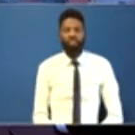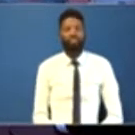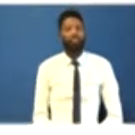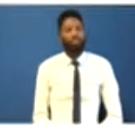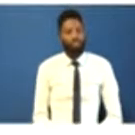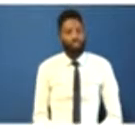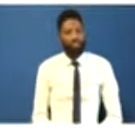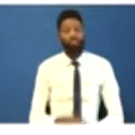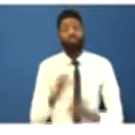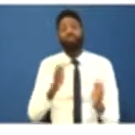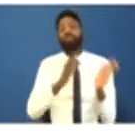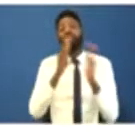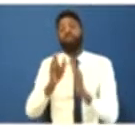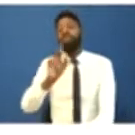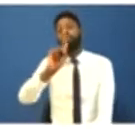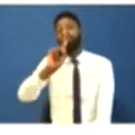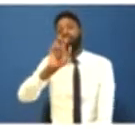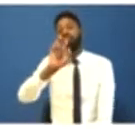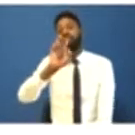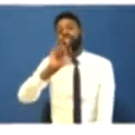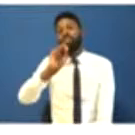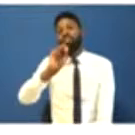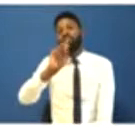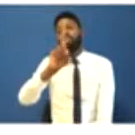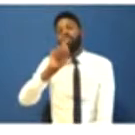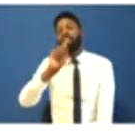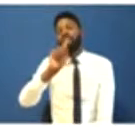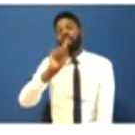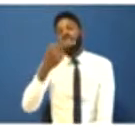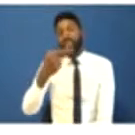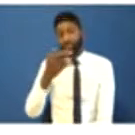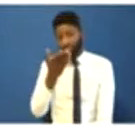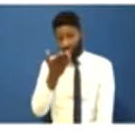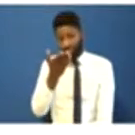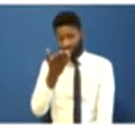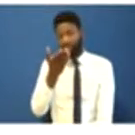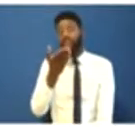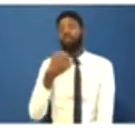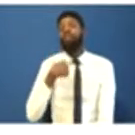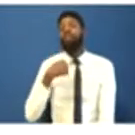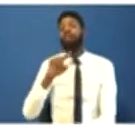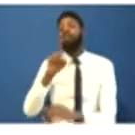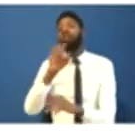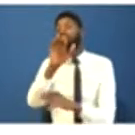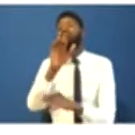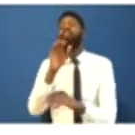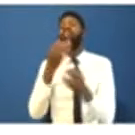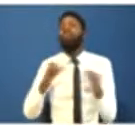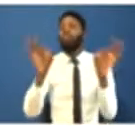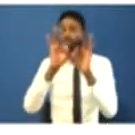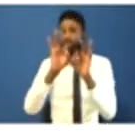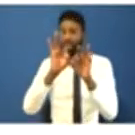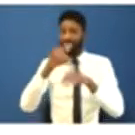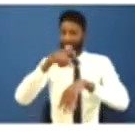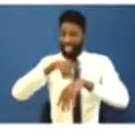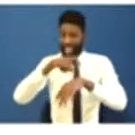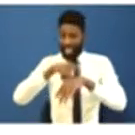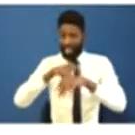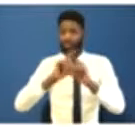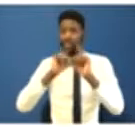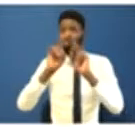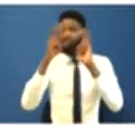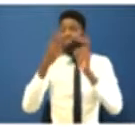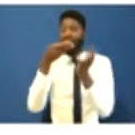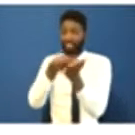i come to kenneth and this is very important because when we talk about finances these are the taxes the